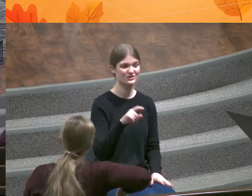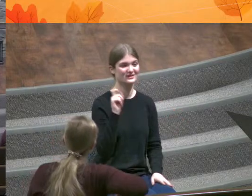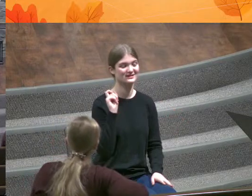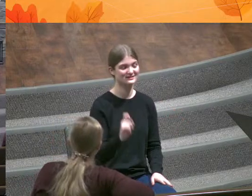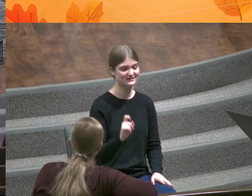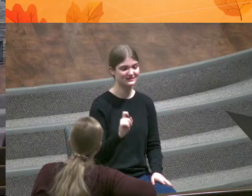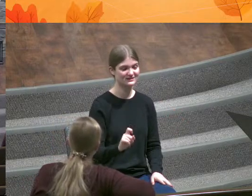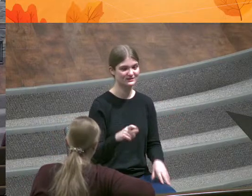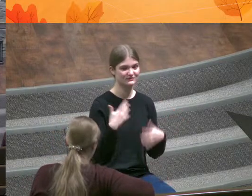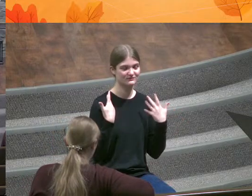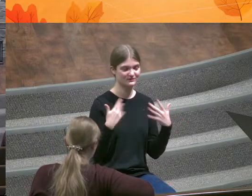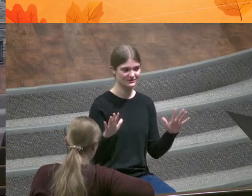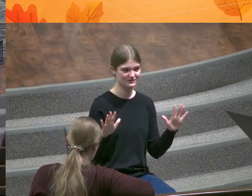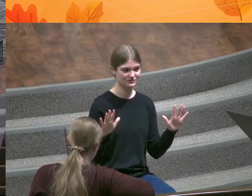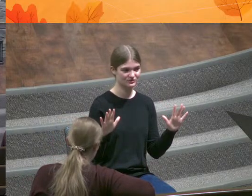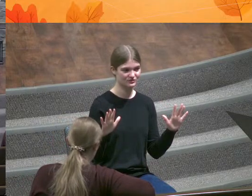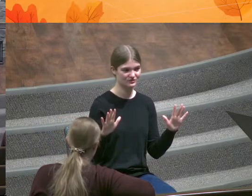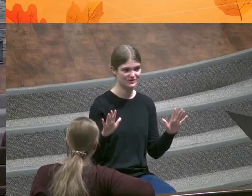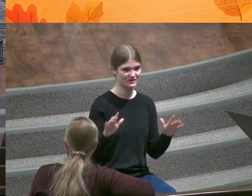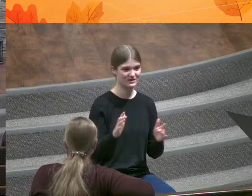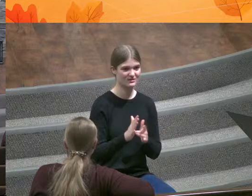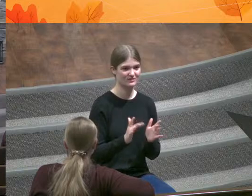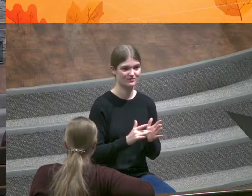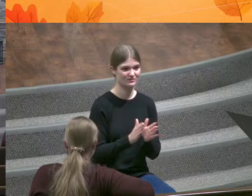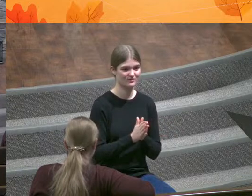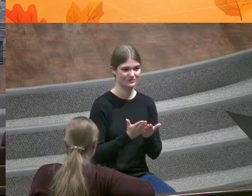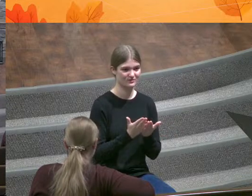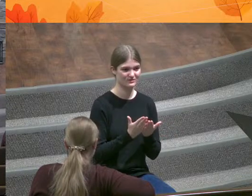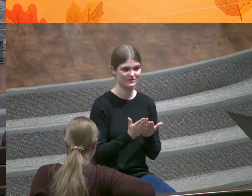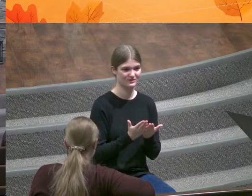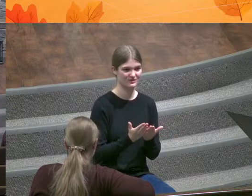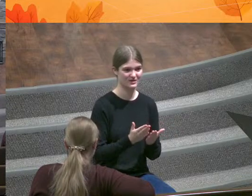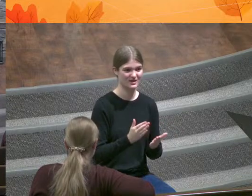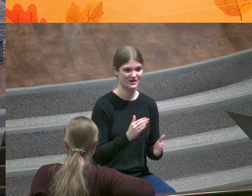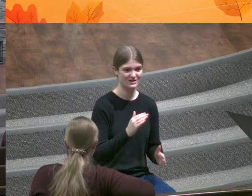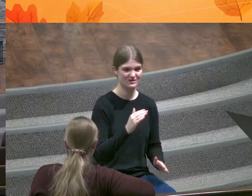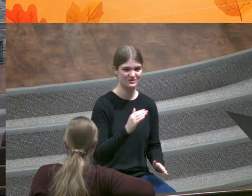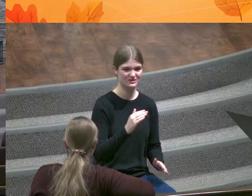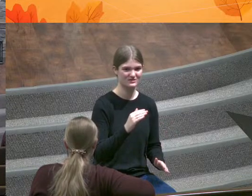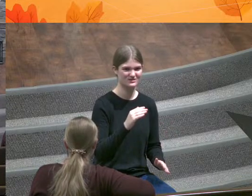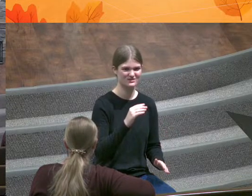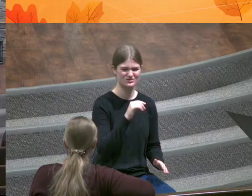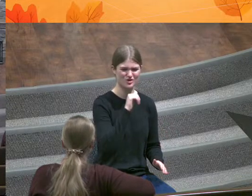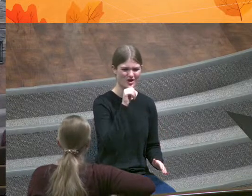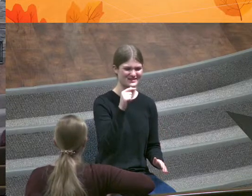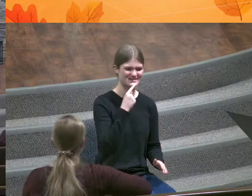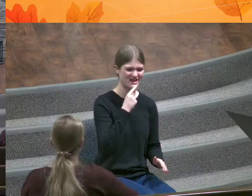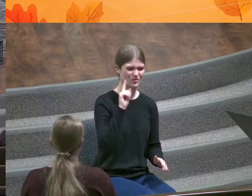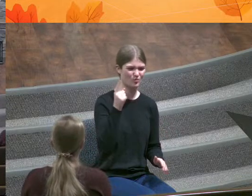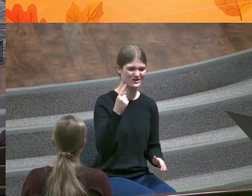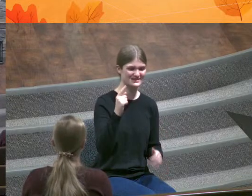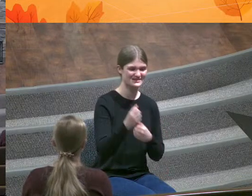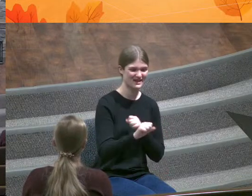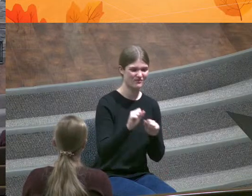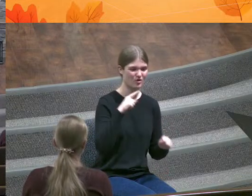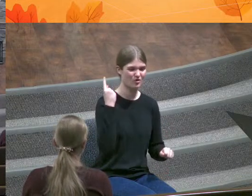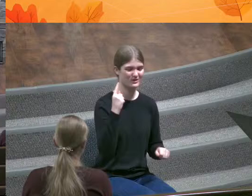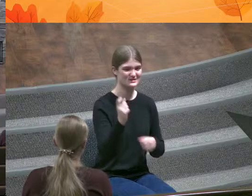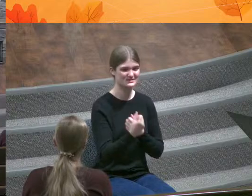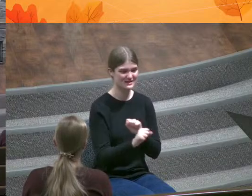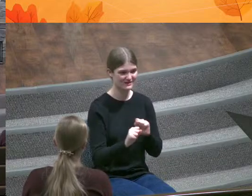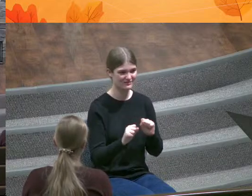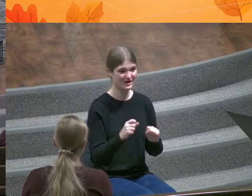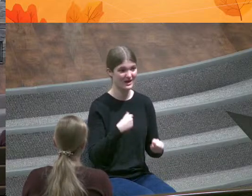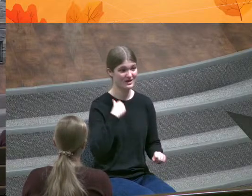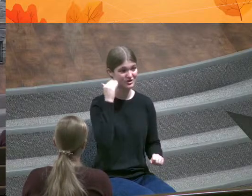You have to finish. Scripture knows nothing of once saved, always saved. I don't know where some of you are from. I know where most of you are from. You're from right